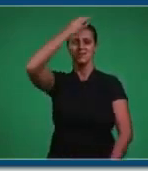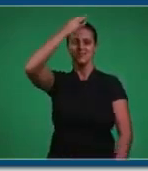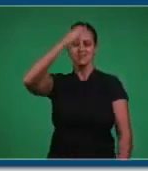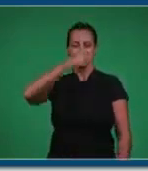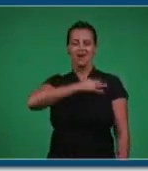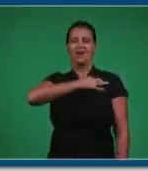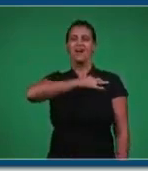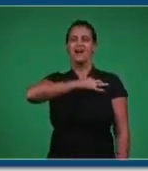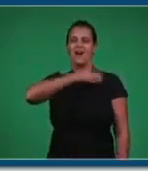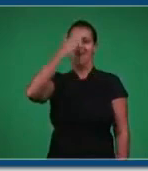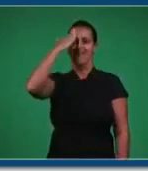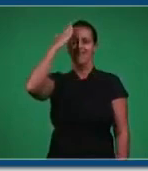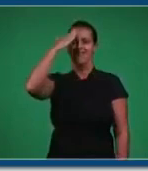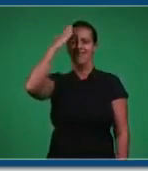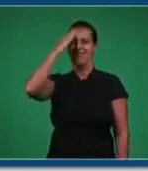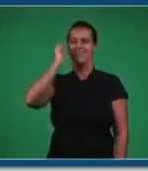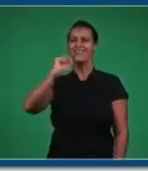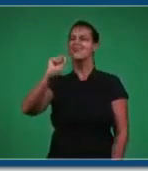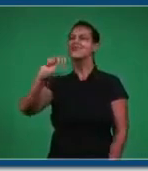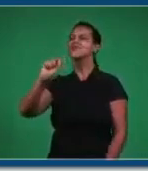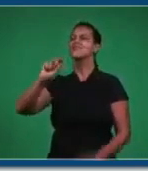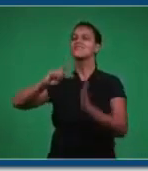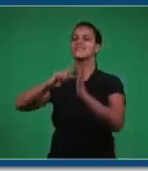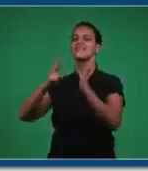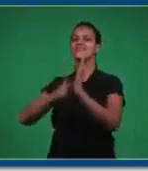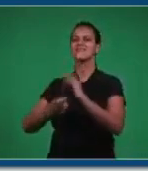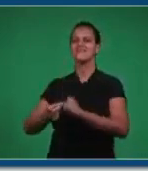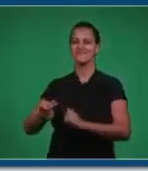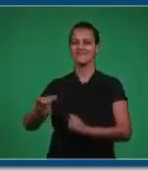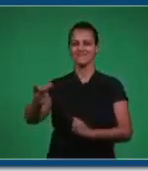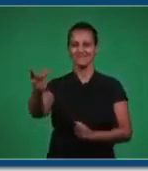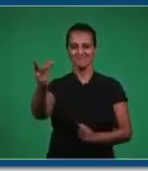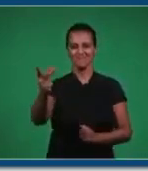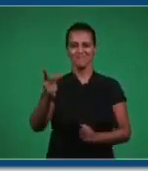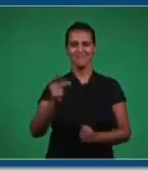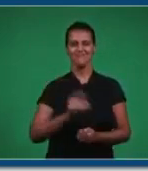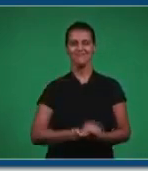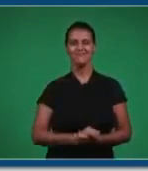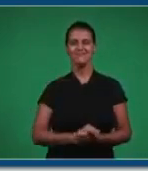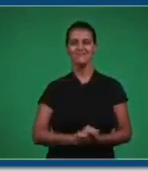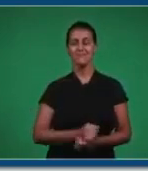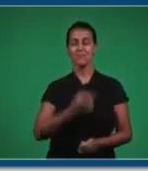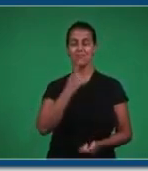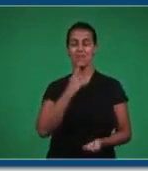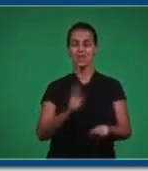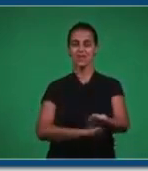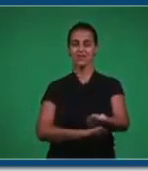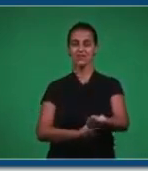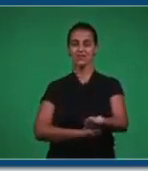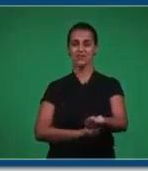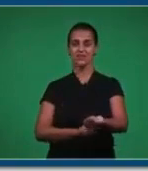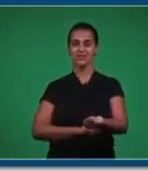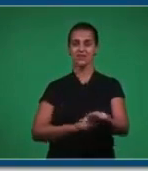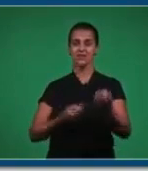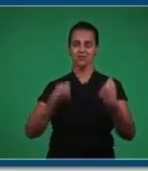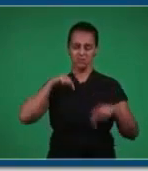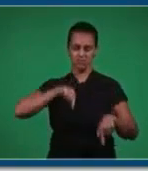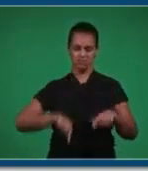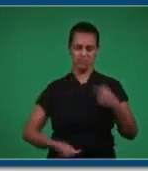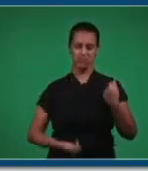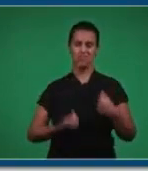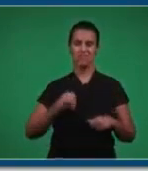the project of eternity, blessed dominion of the Lord. Now let's go to another slide. Then the blood begins